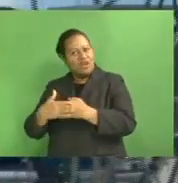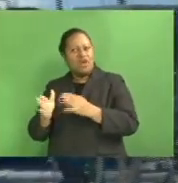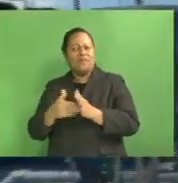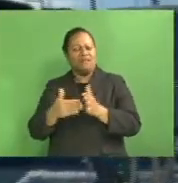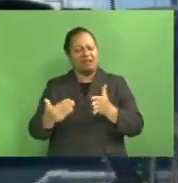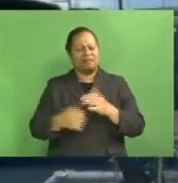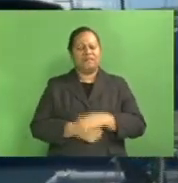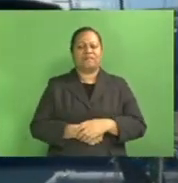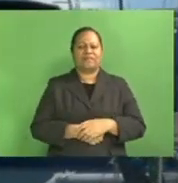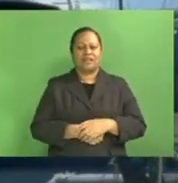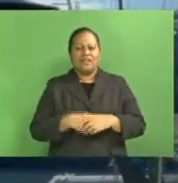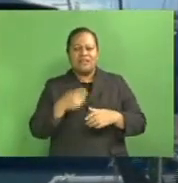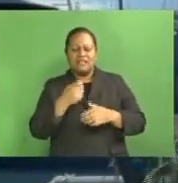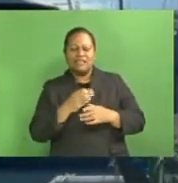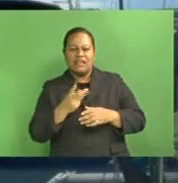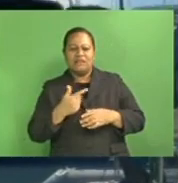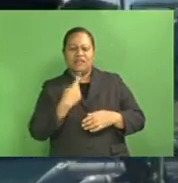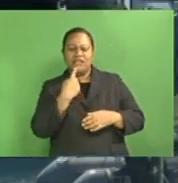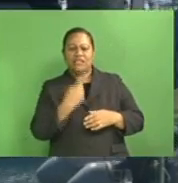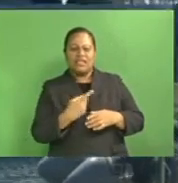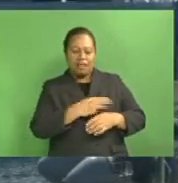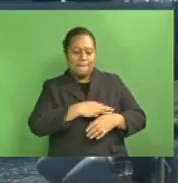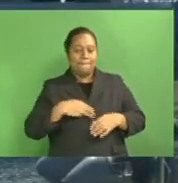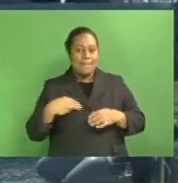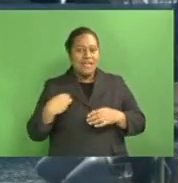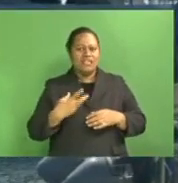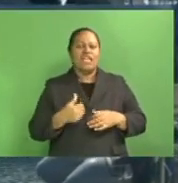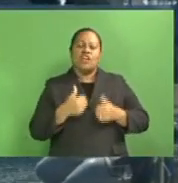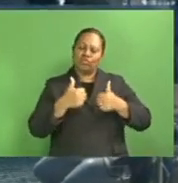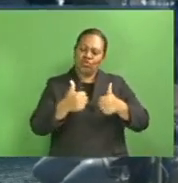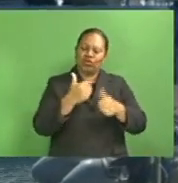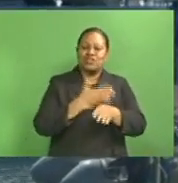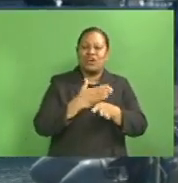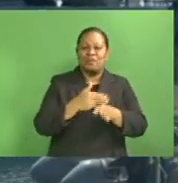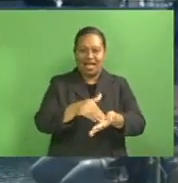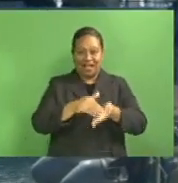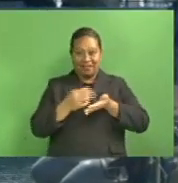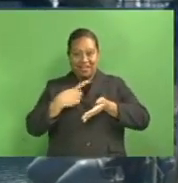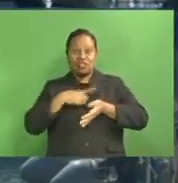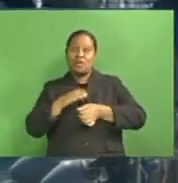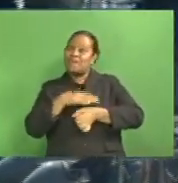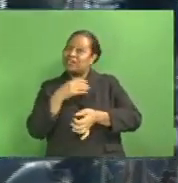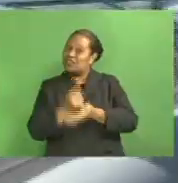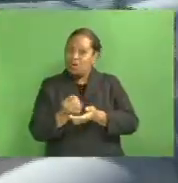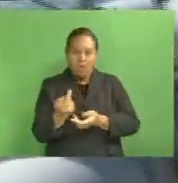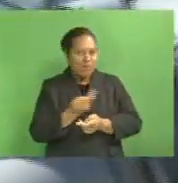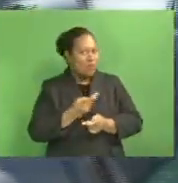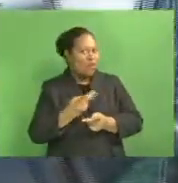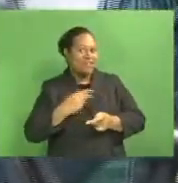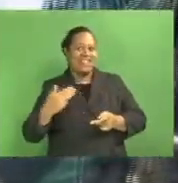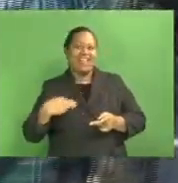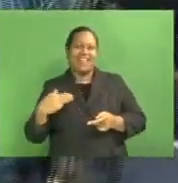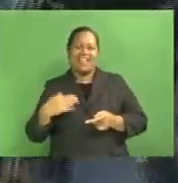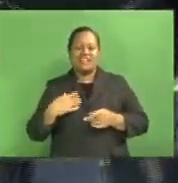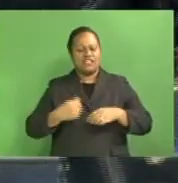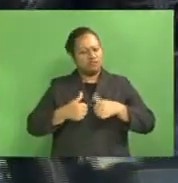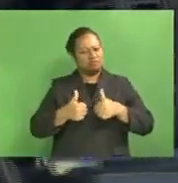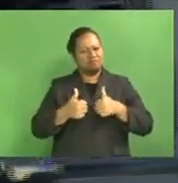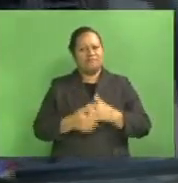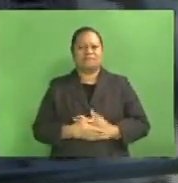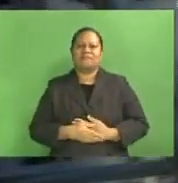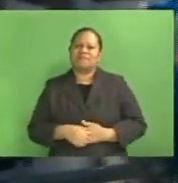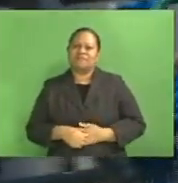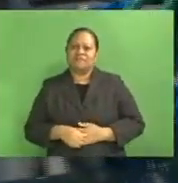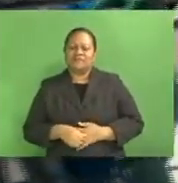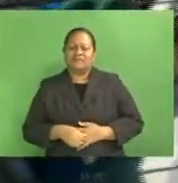good. And the Ministry of Health has done an excellent job in making sure that both our health that we're in good health,